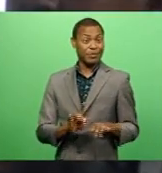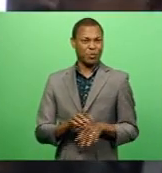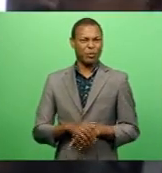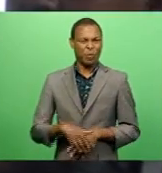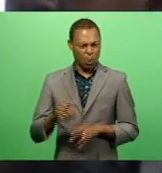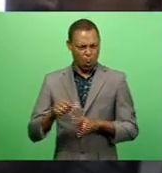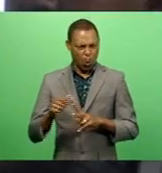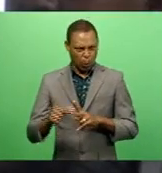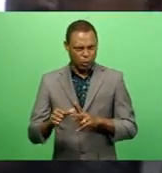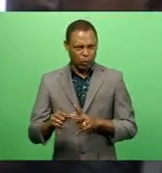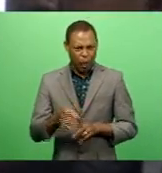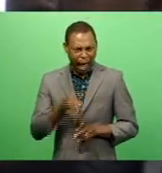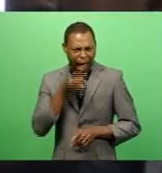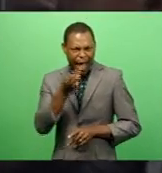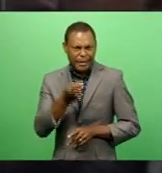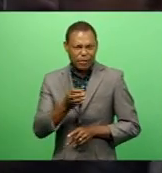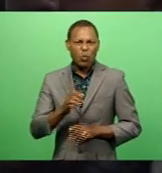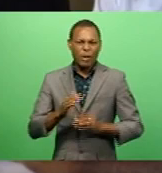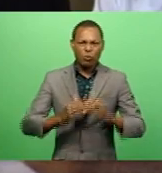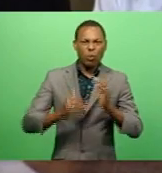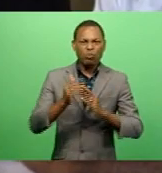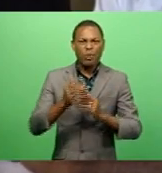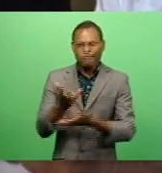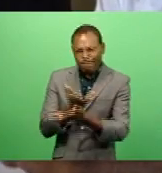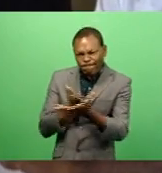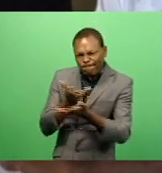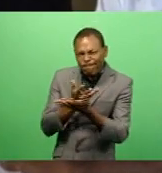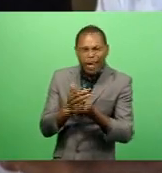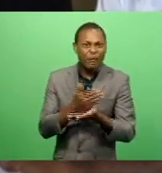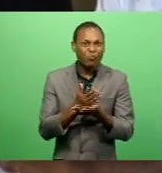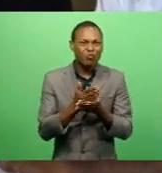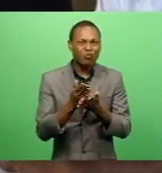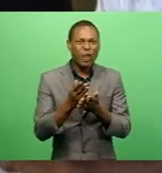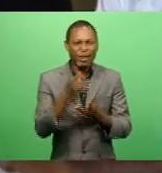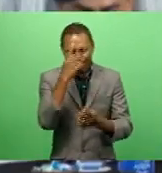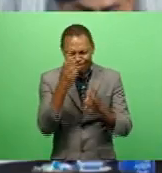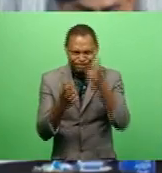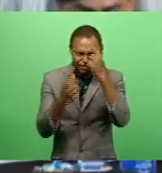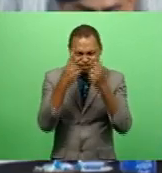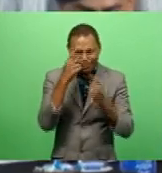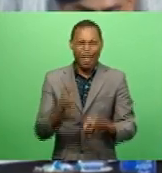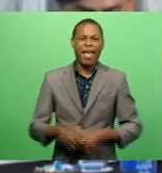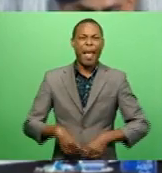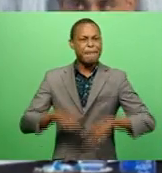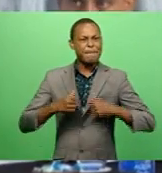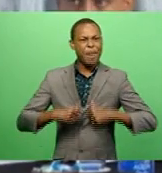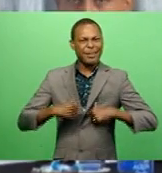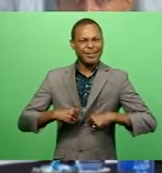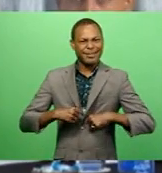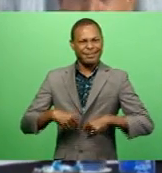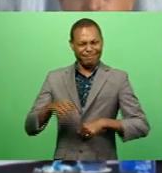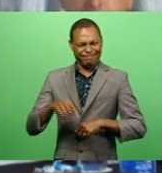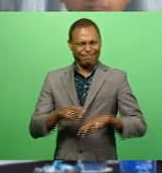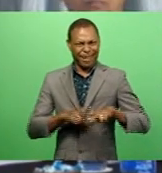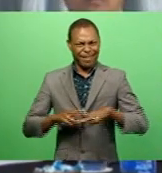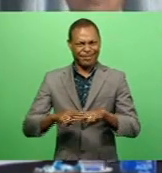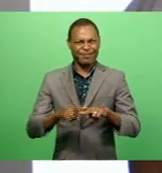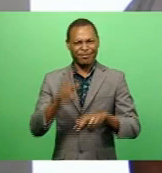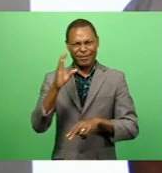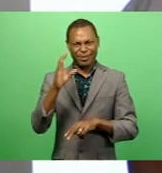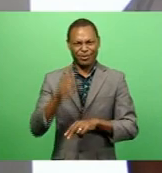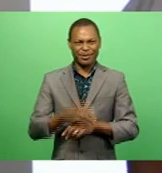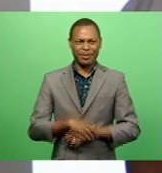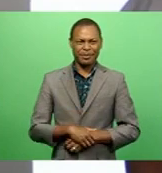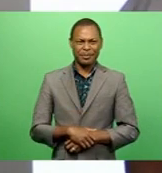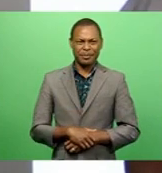in constructive discussions, share their opinions and best practices during this countering human trafficking training. You